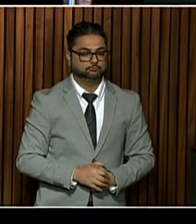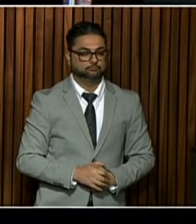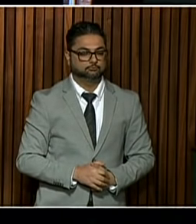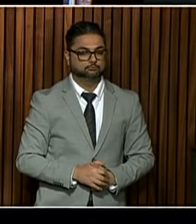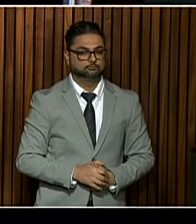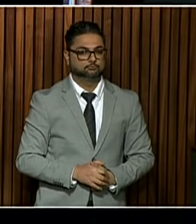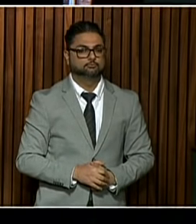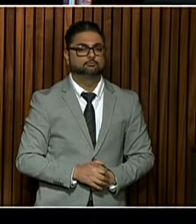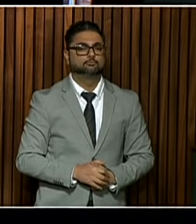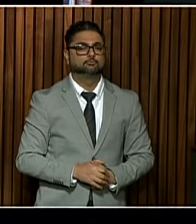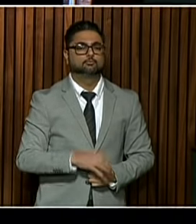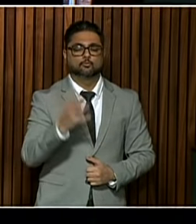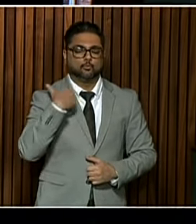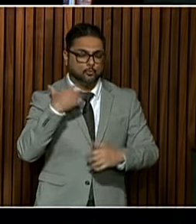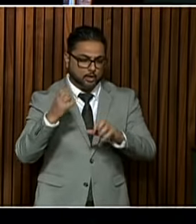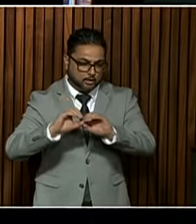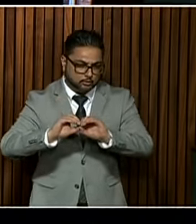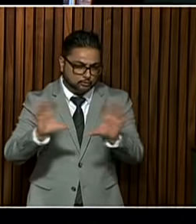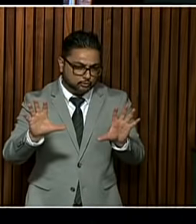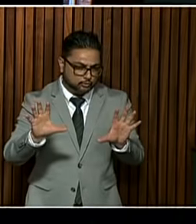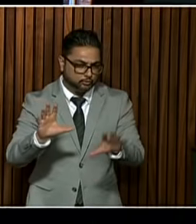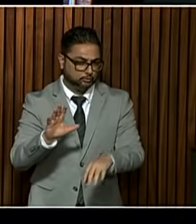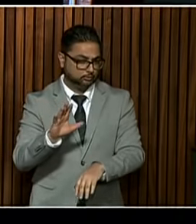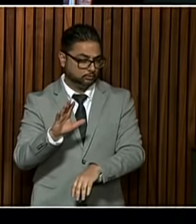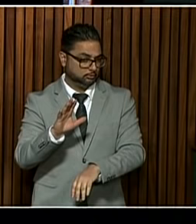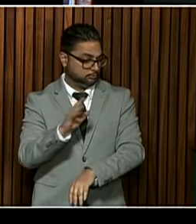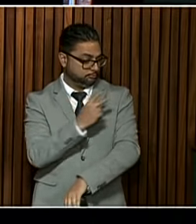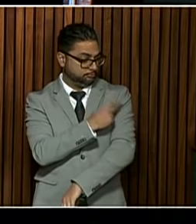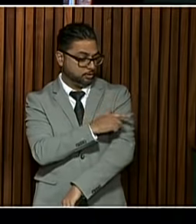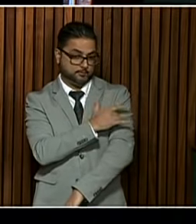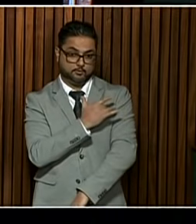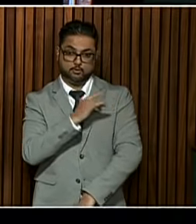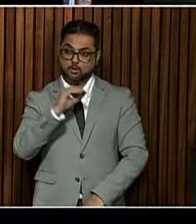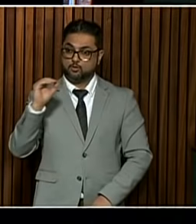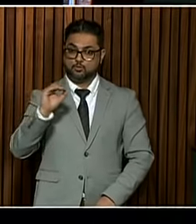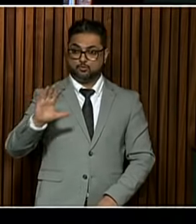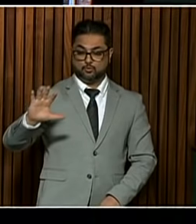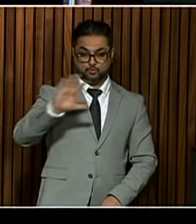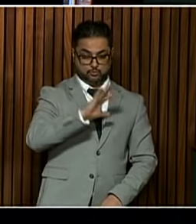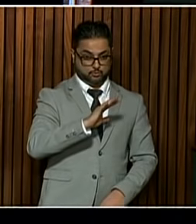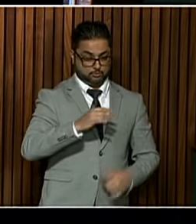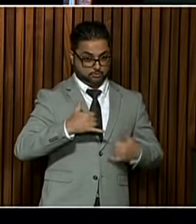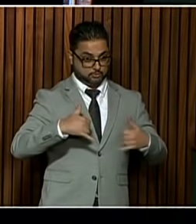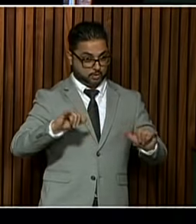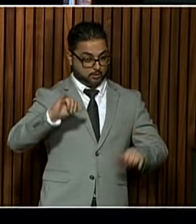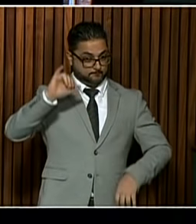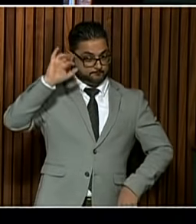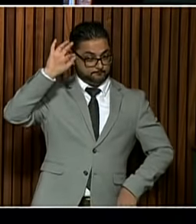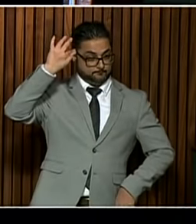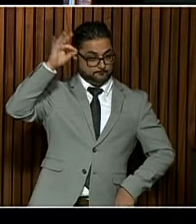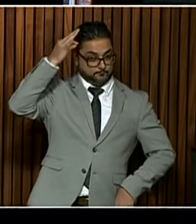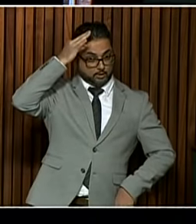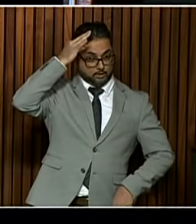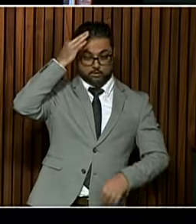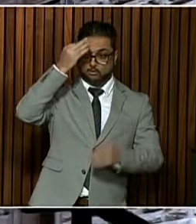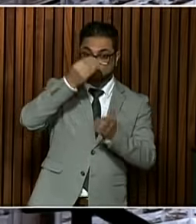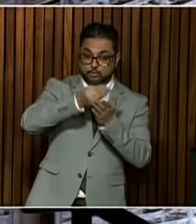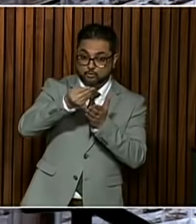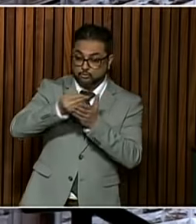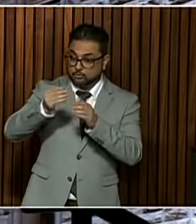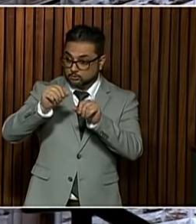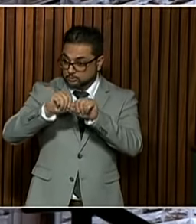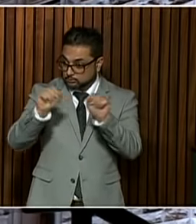of Ontario intend to still participate in federal collective purchasing? Oh, that's what I said at the outset. We are. And we have